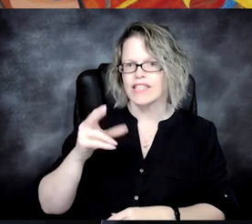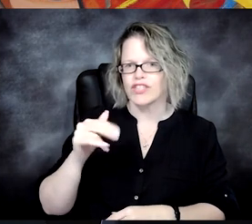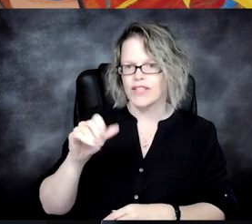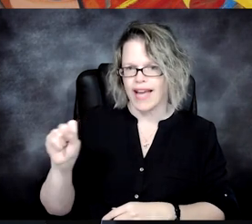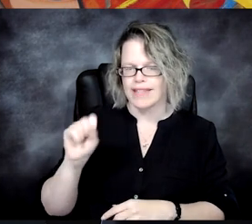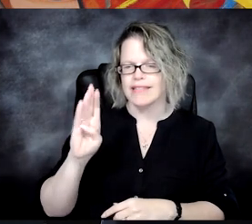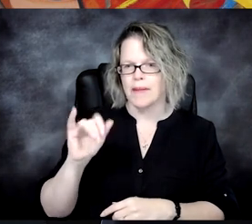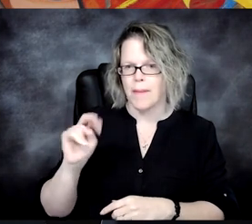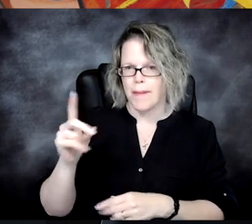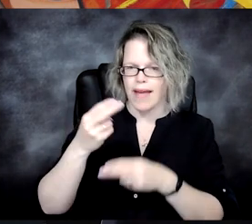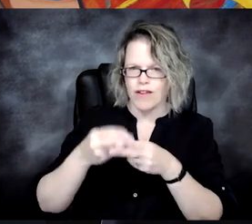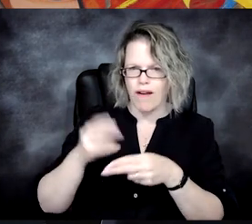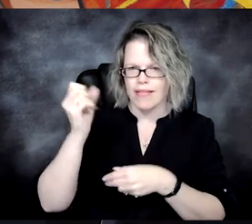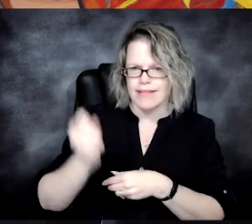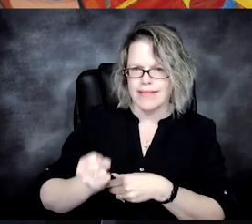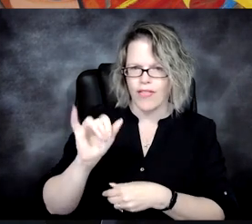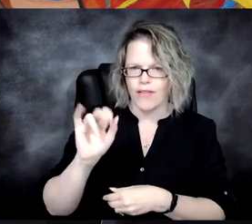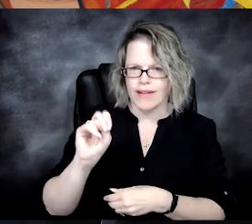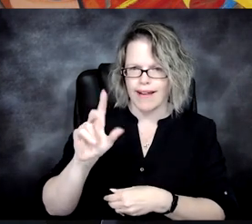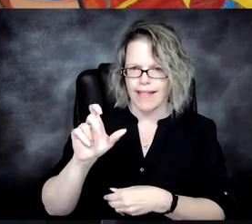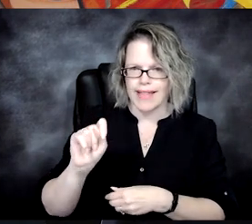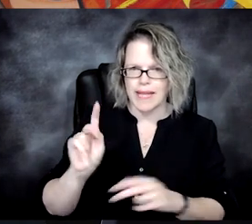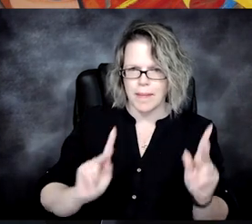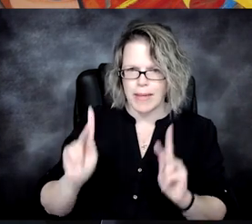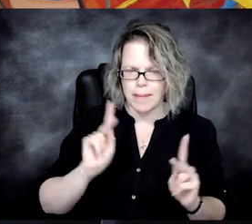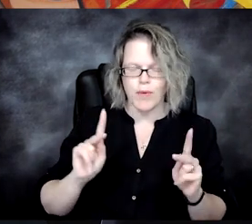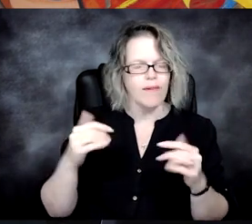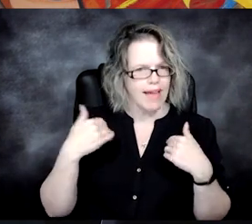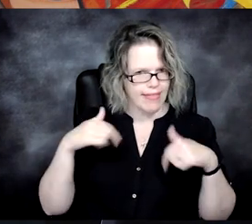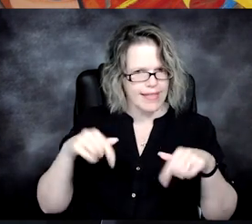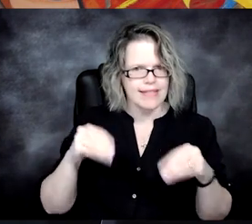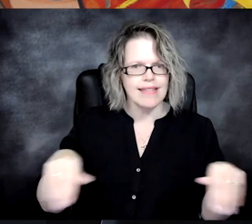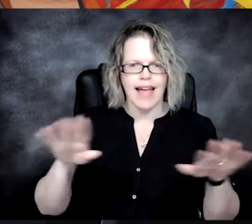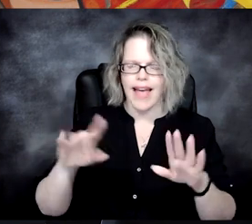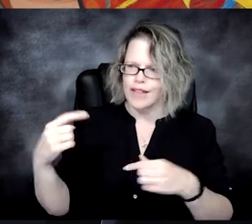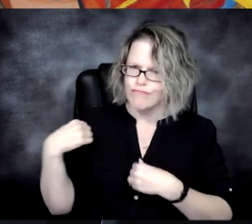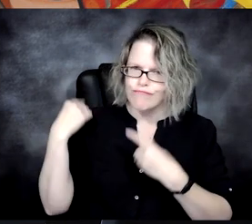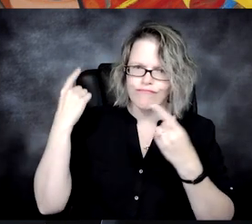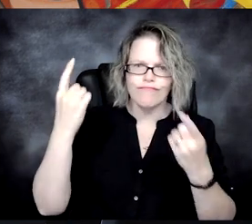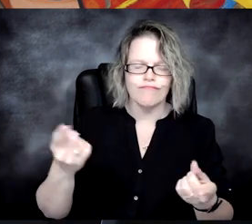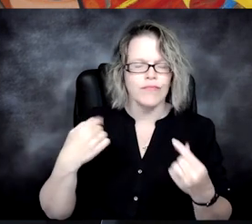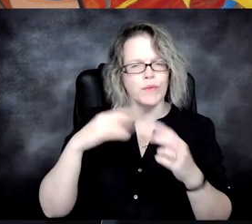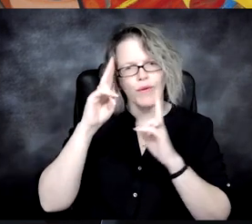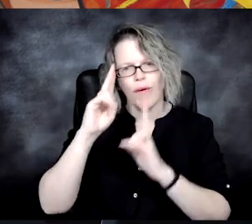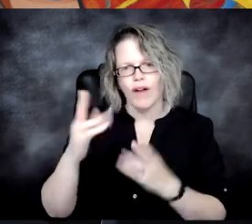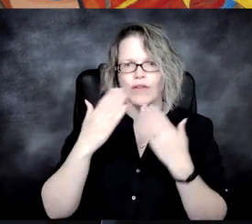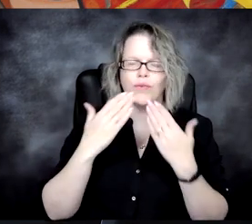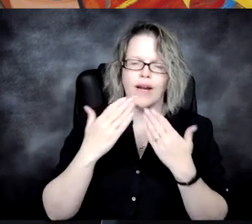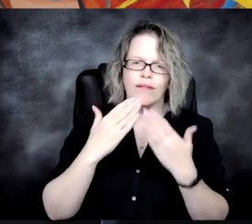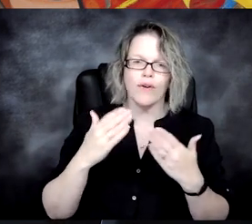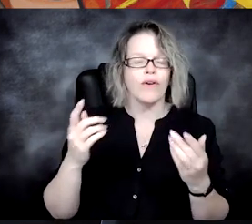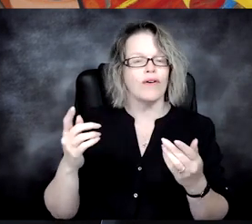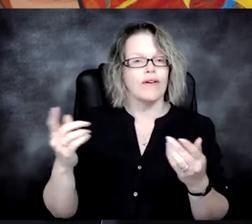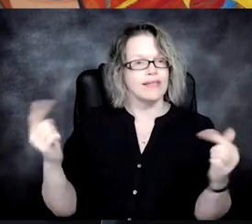Island Nation, known as the Southern Inlet peoples, have had this land since time immemorial, and we are so honored and grateful to